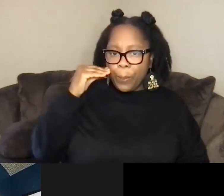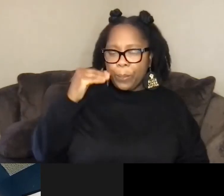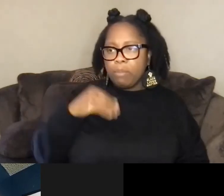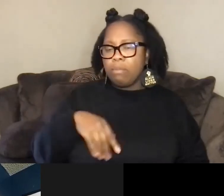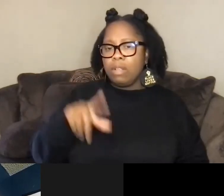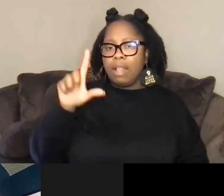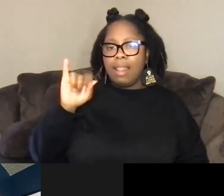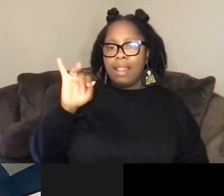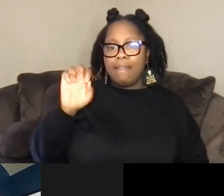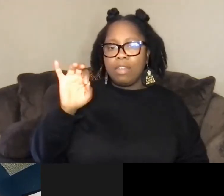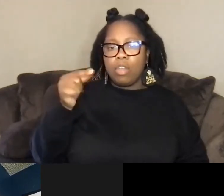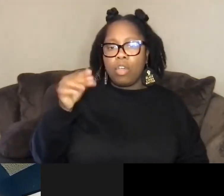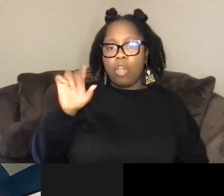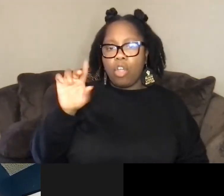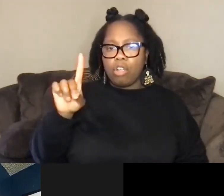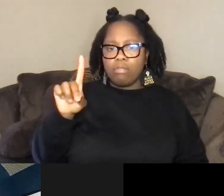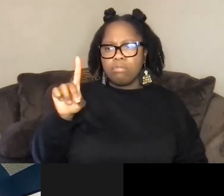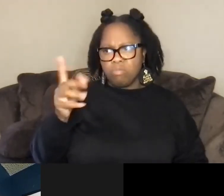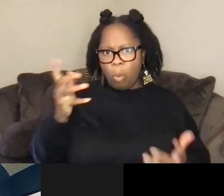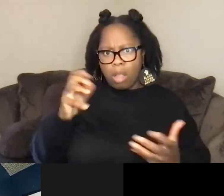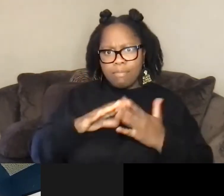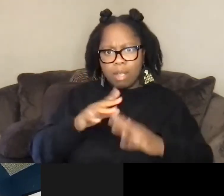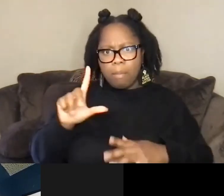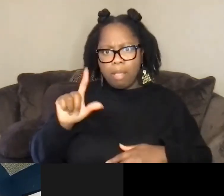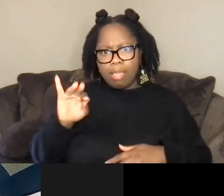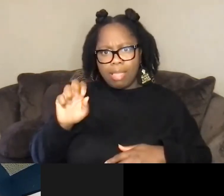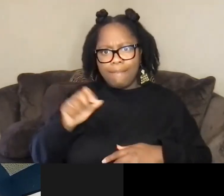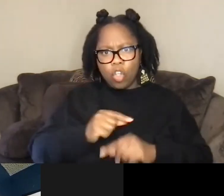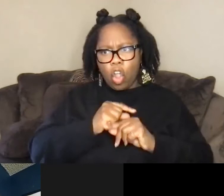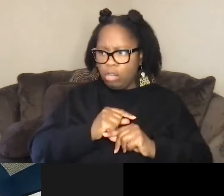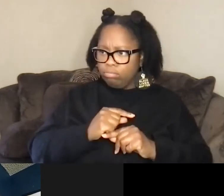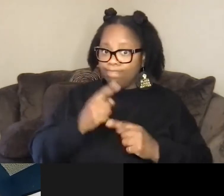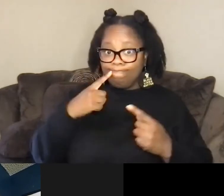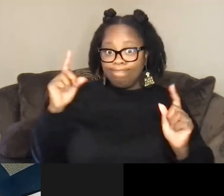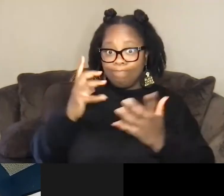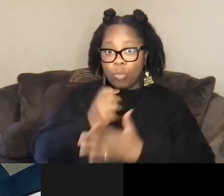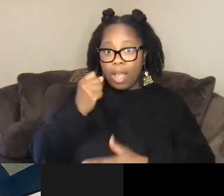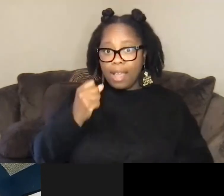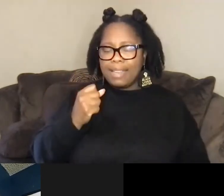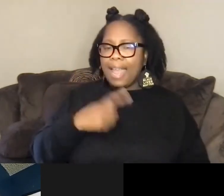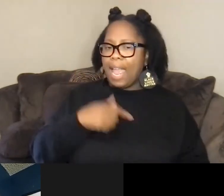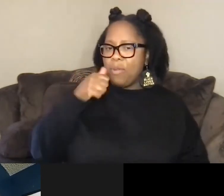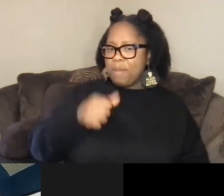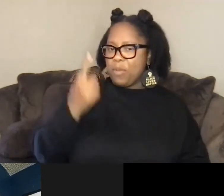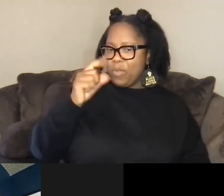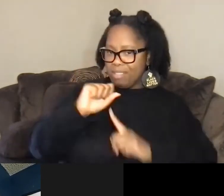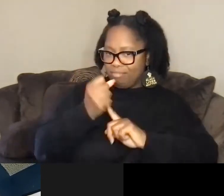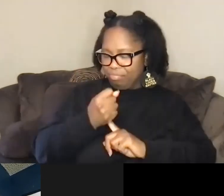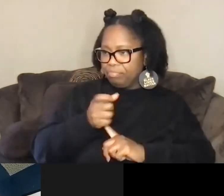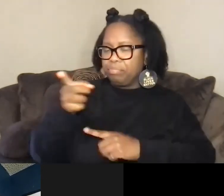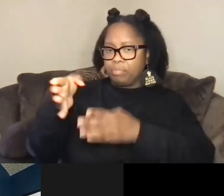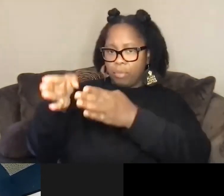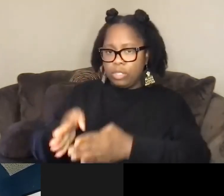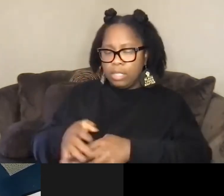Lifeguard wannabes getting to be lifeguards. I remember. I think about one case where a person